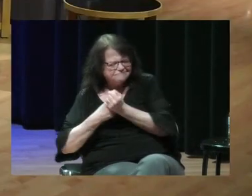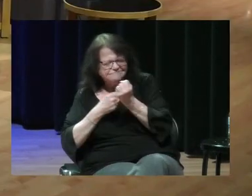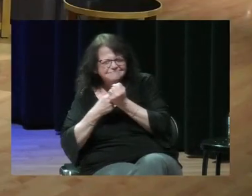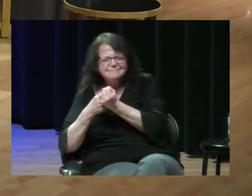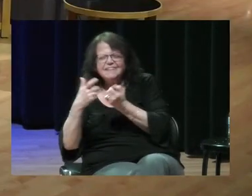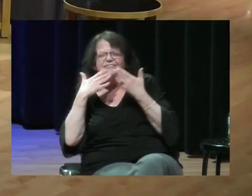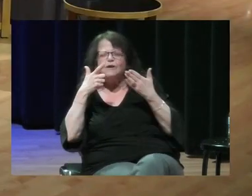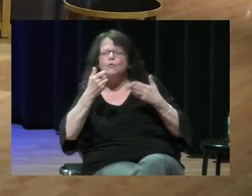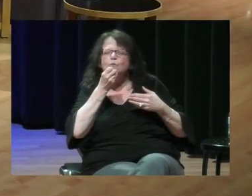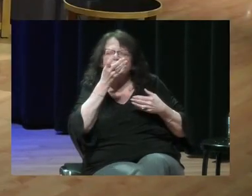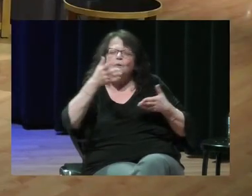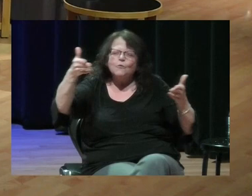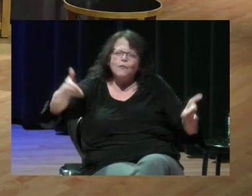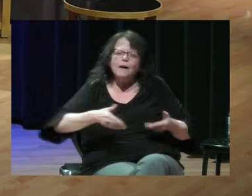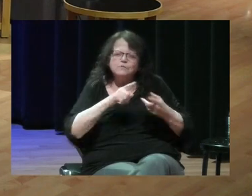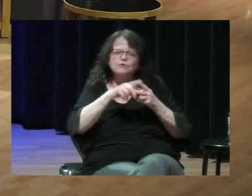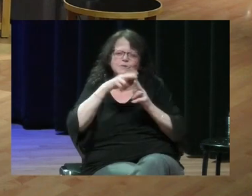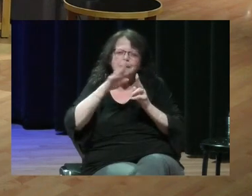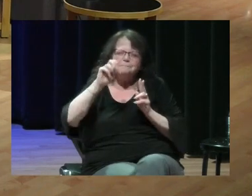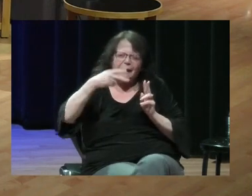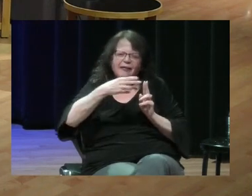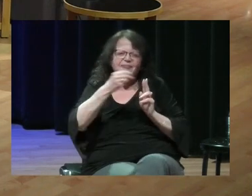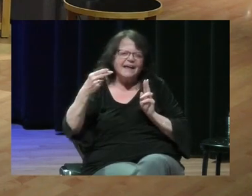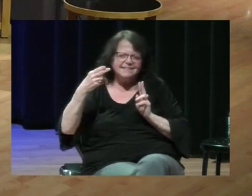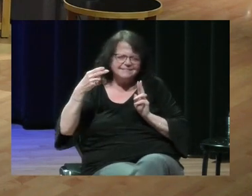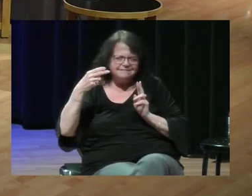special guests tonight, Sarah Stewart Holland and Beth Silvers.